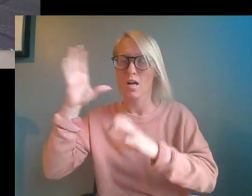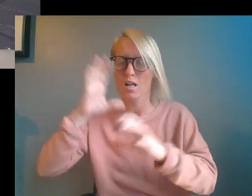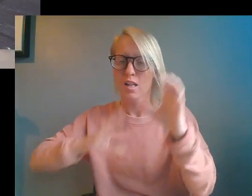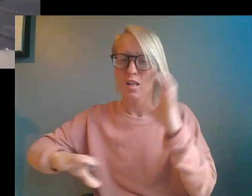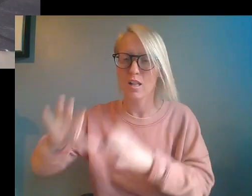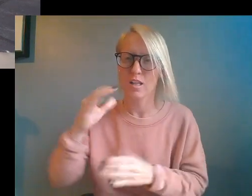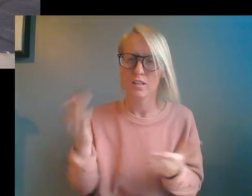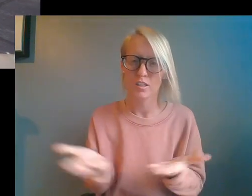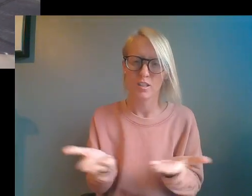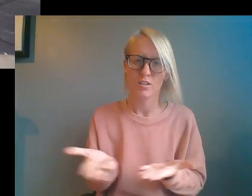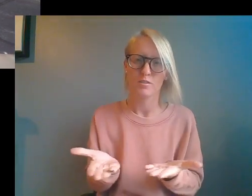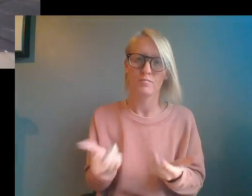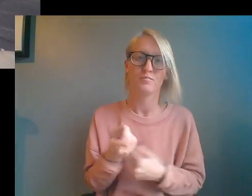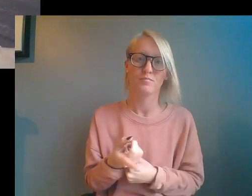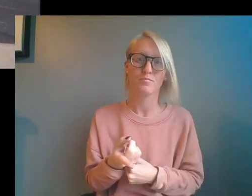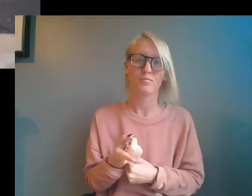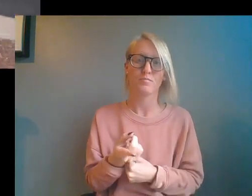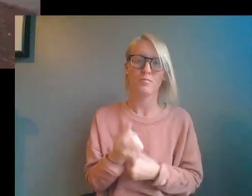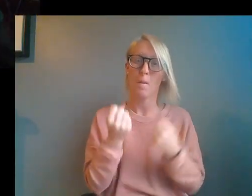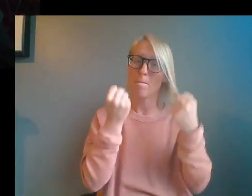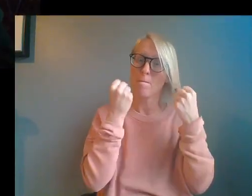First stop of the day, Powerhouse Museum.